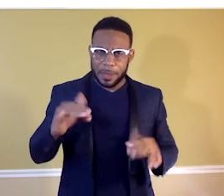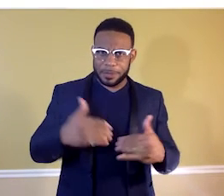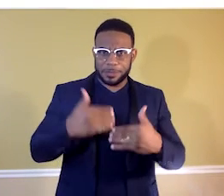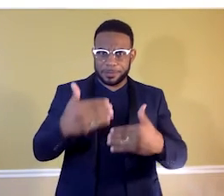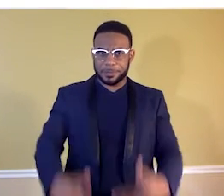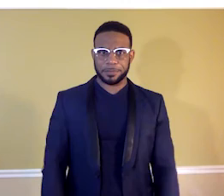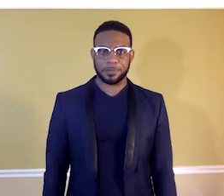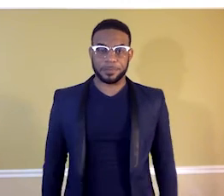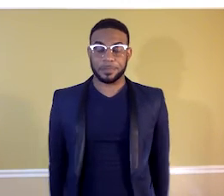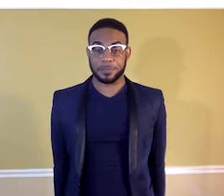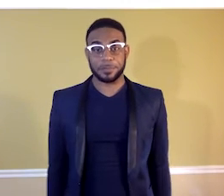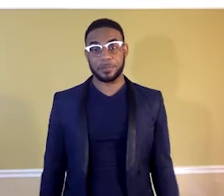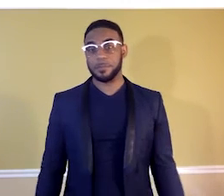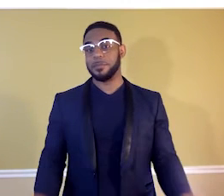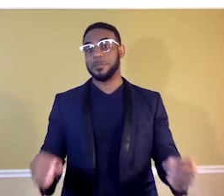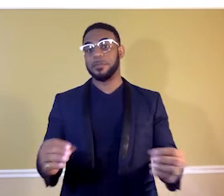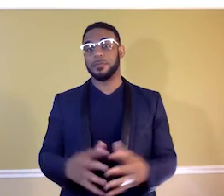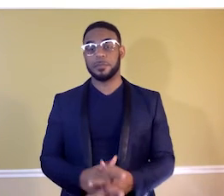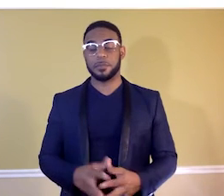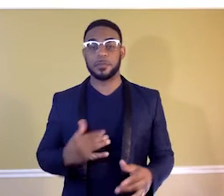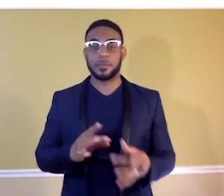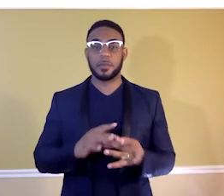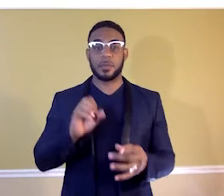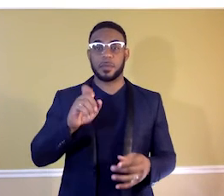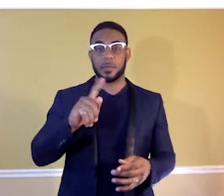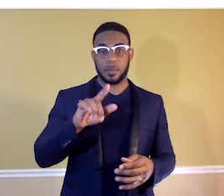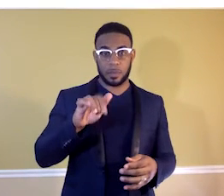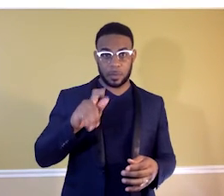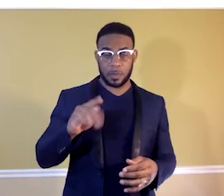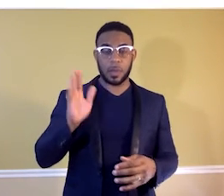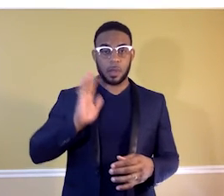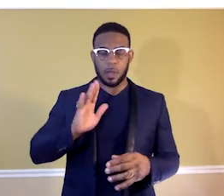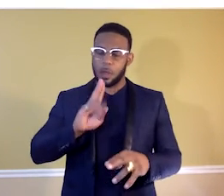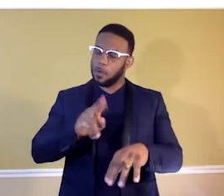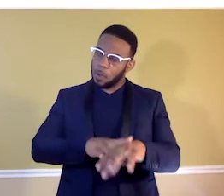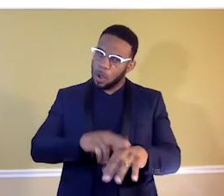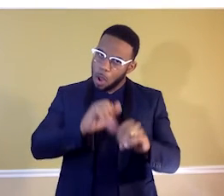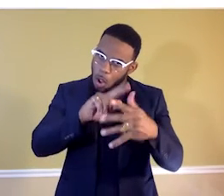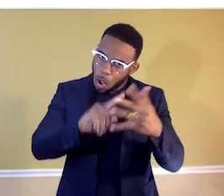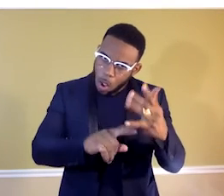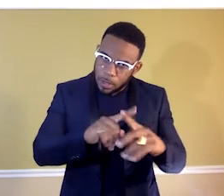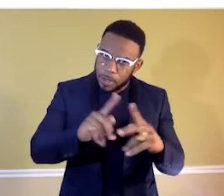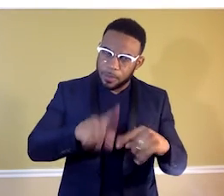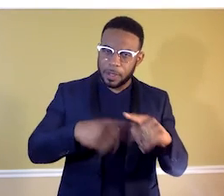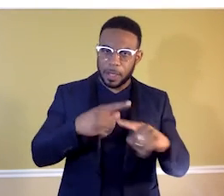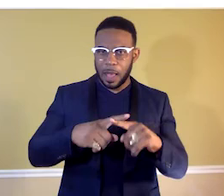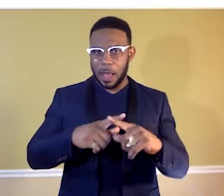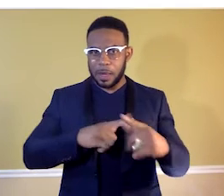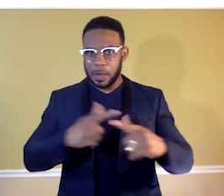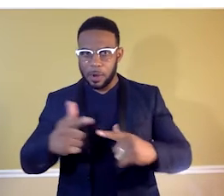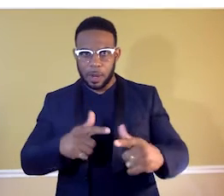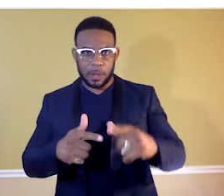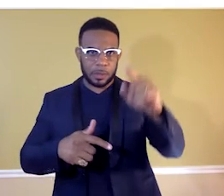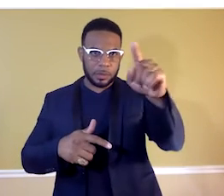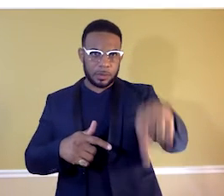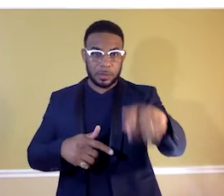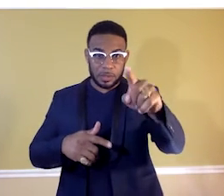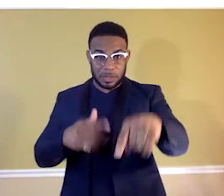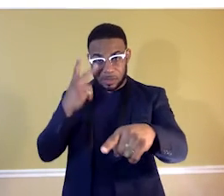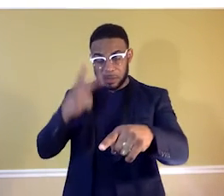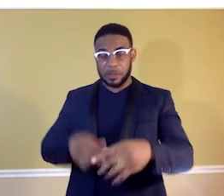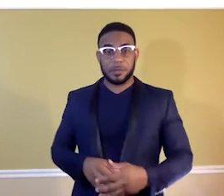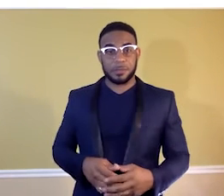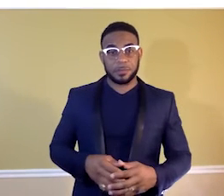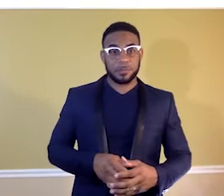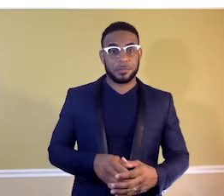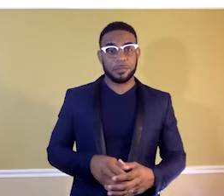next? So I mentioned Streamlit before. It supports all these different type of interactions, scalar and machine learning.